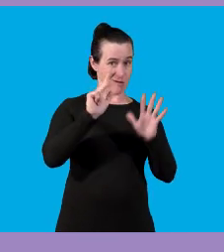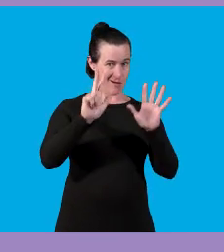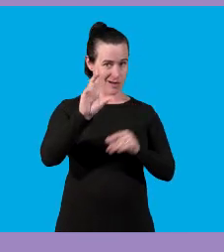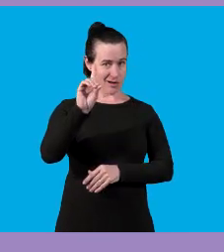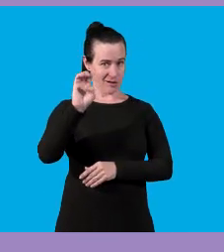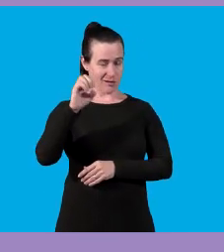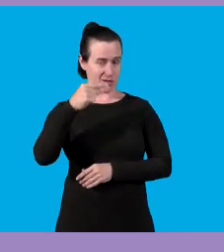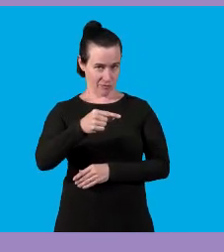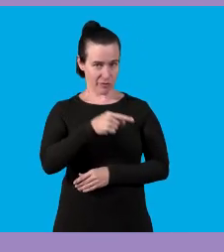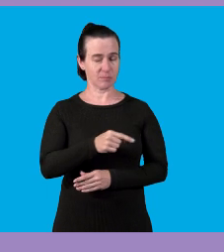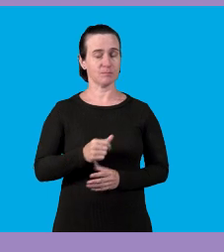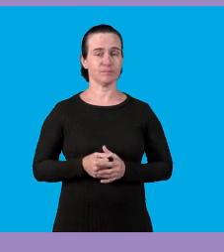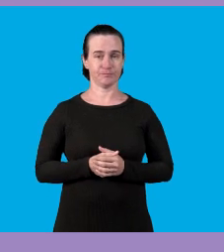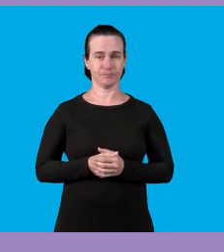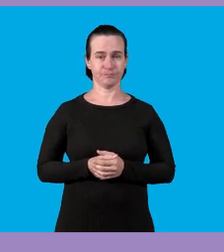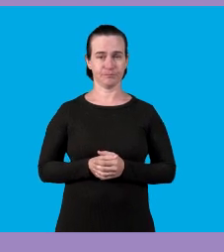118.